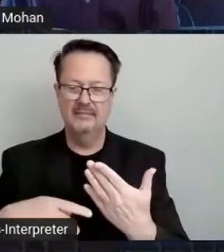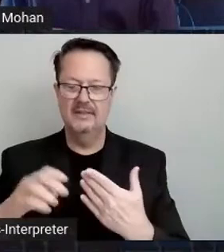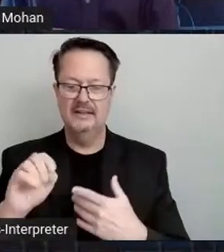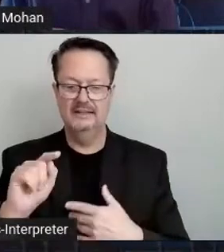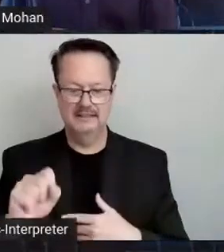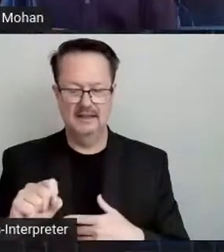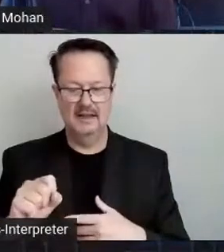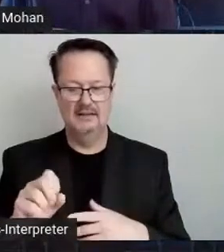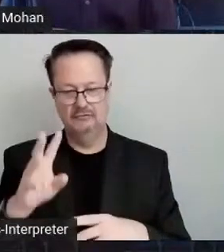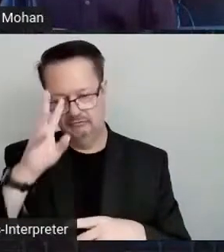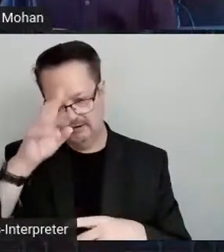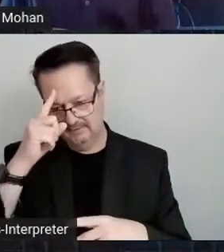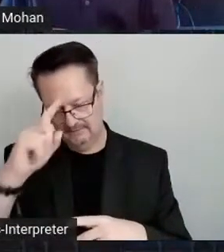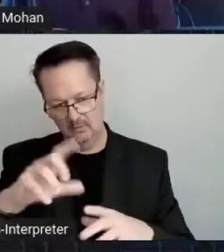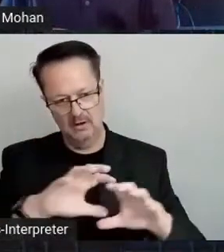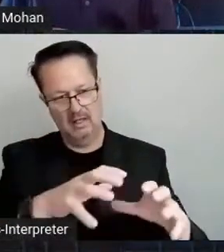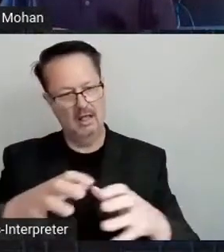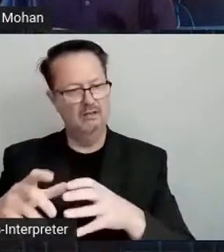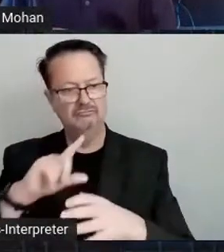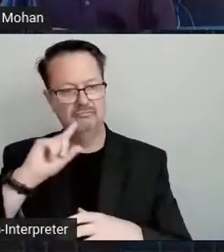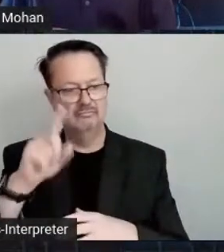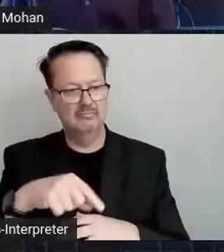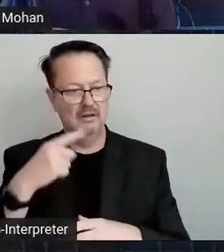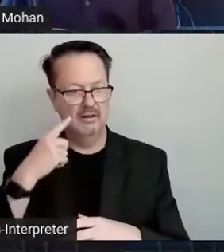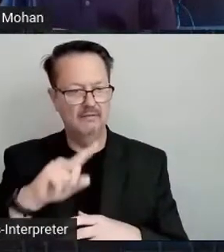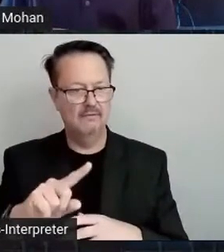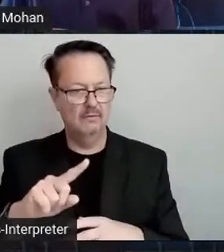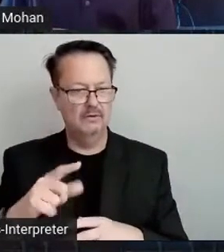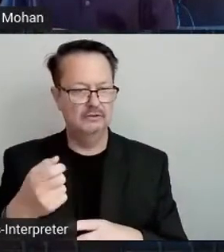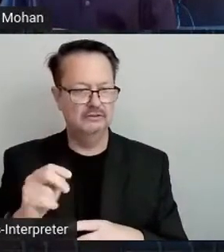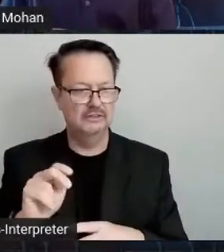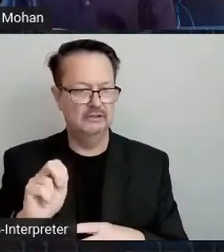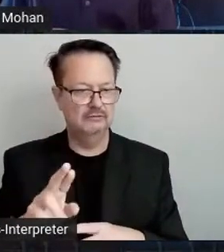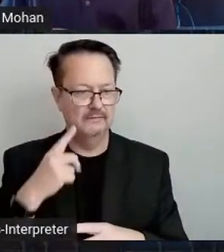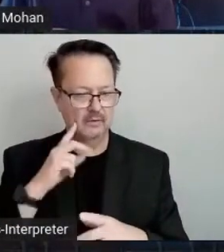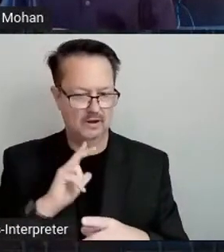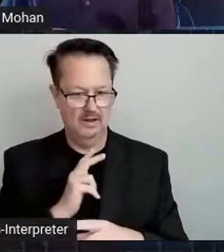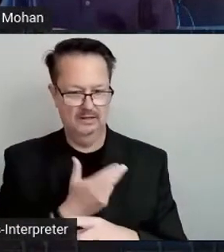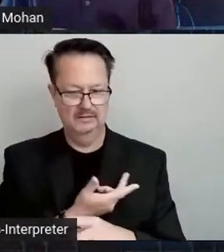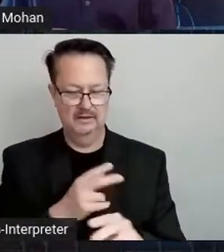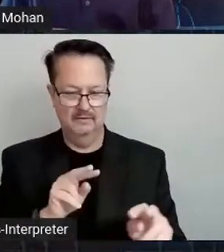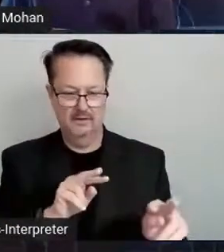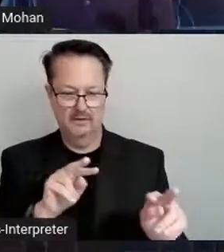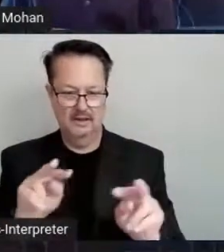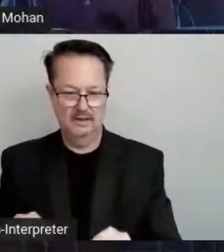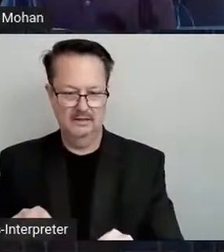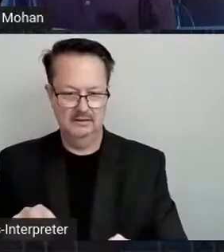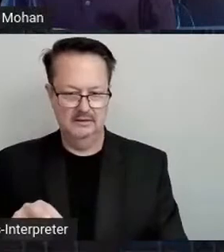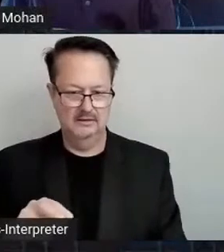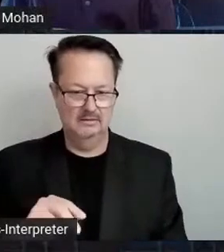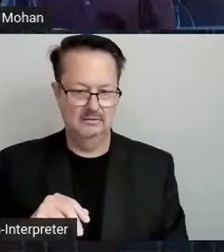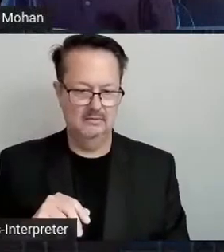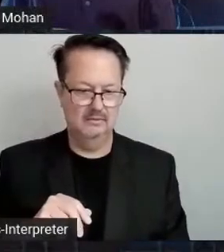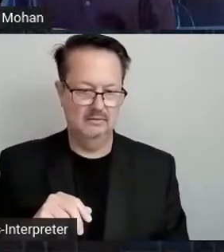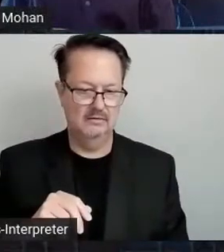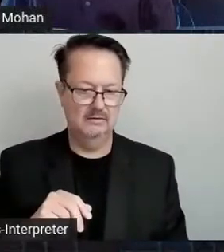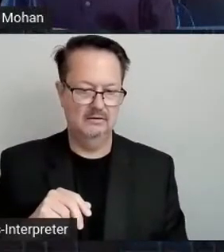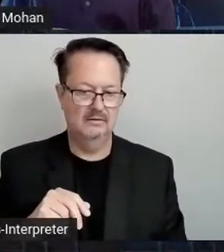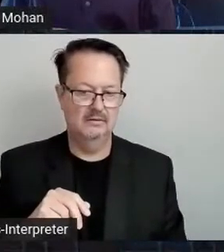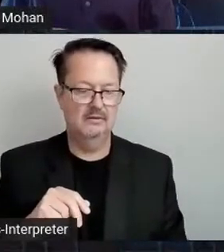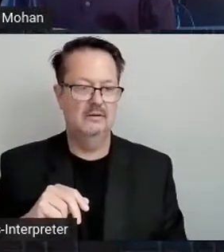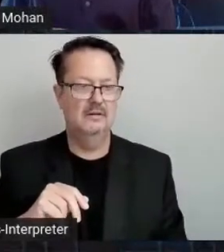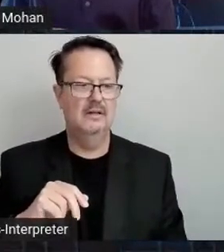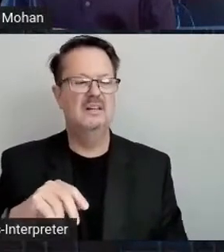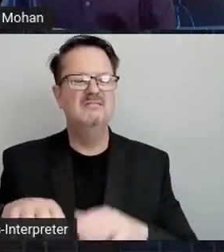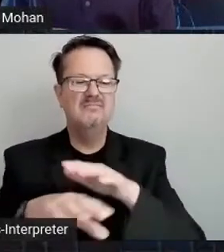command generated for us. So if you open up the YAML file over here, you would see that it's